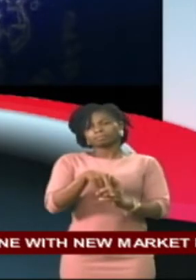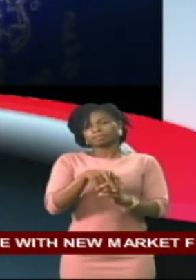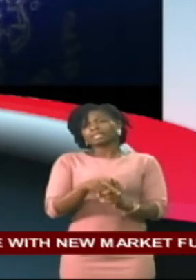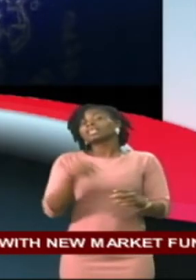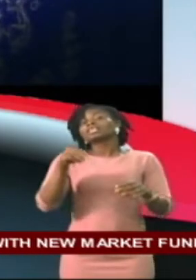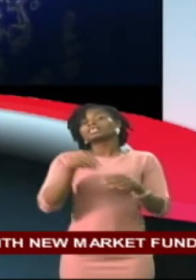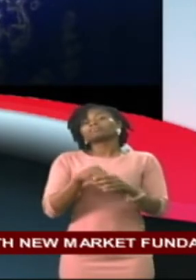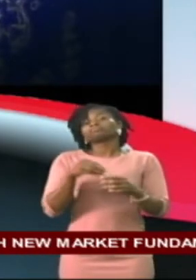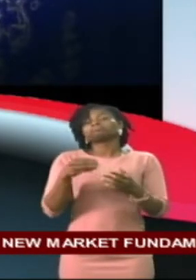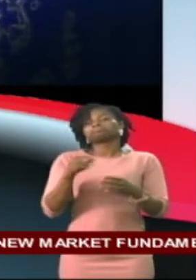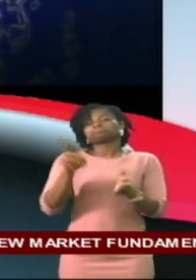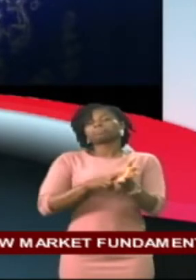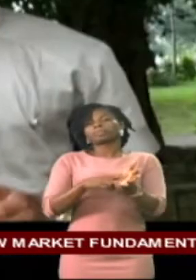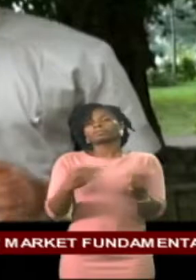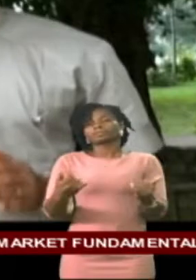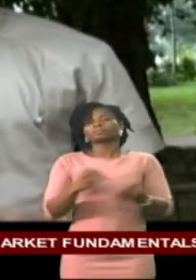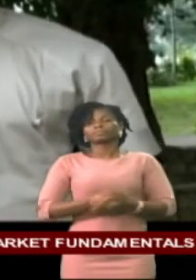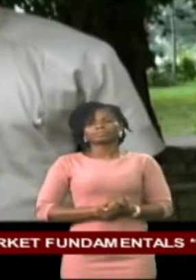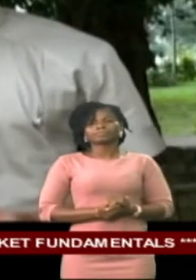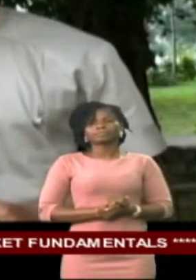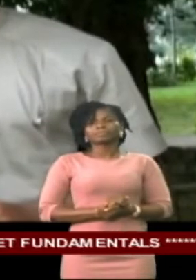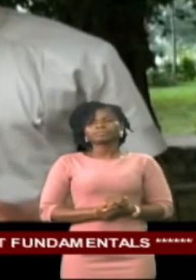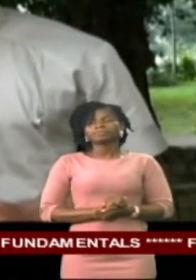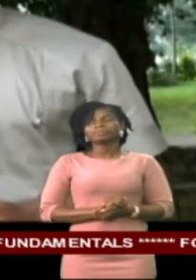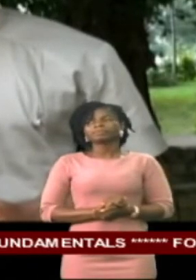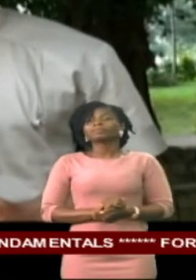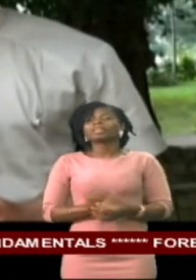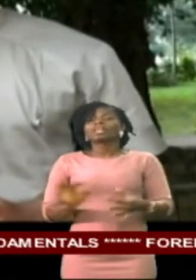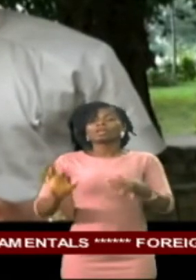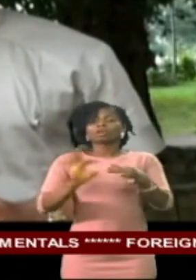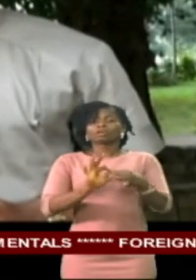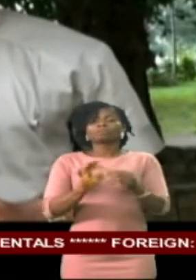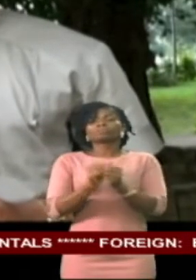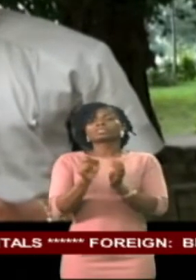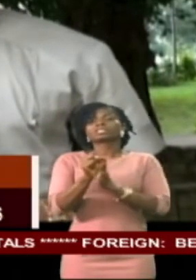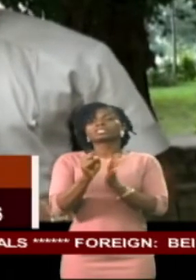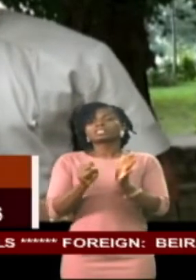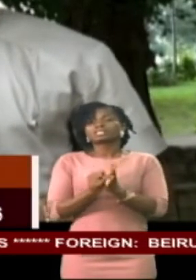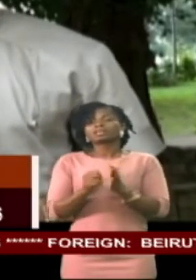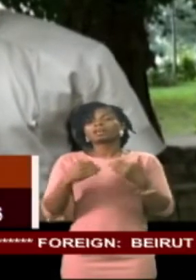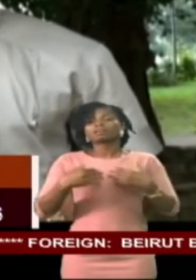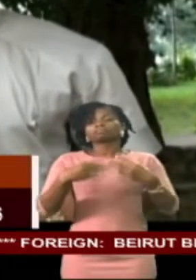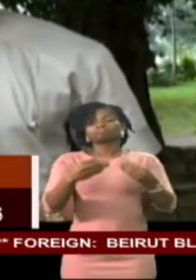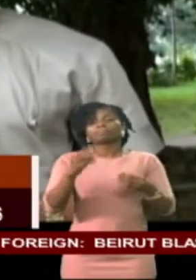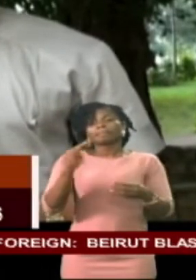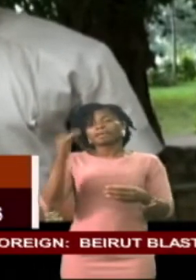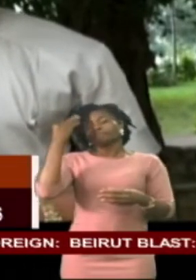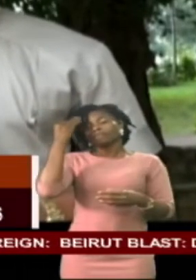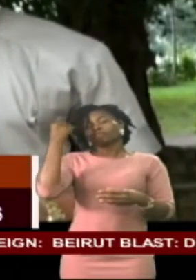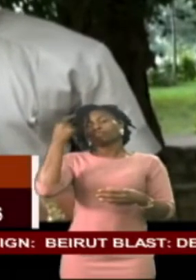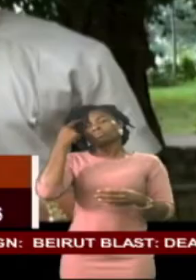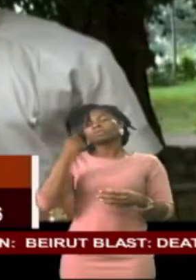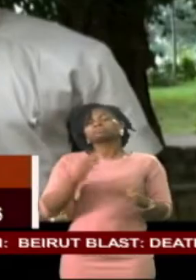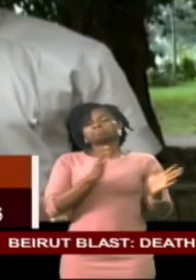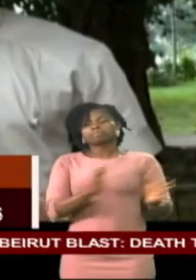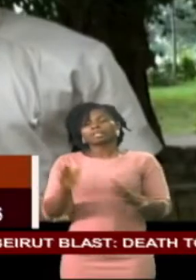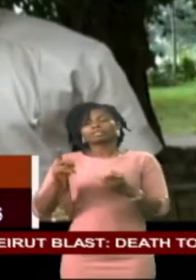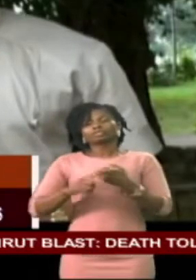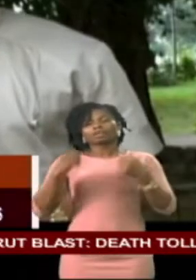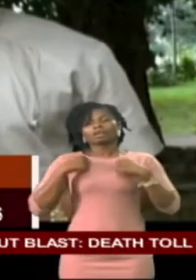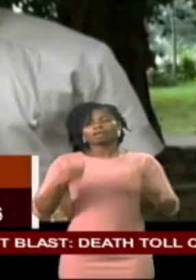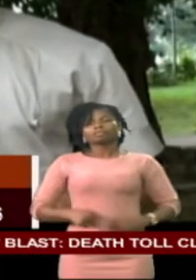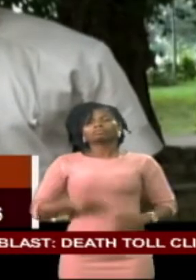Onenge Fineface reports. The collaboration of states is a move by the federal government intended to address